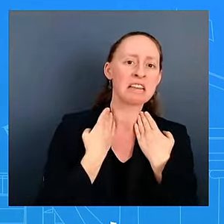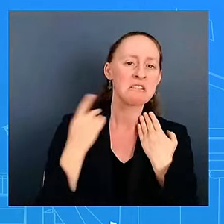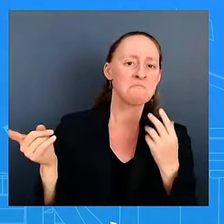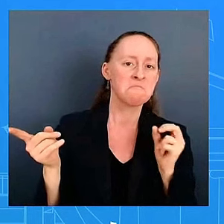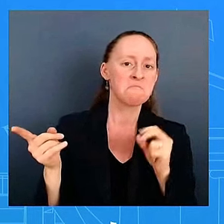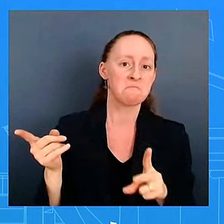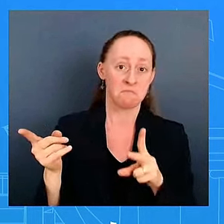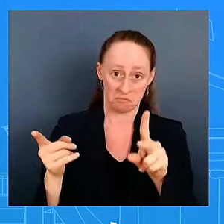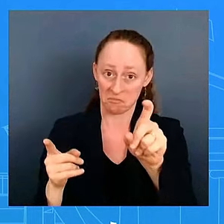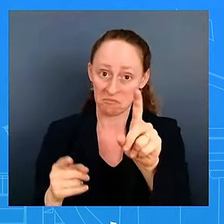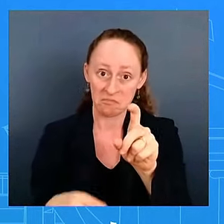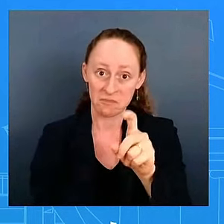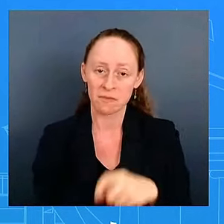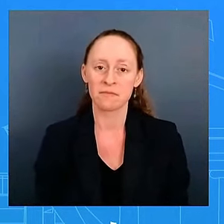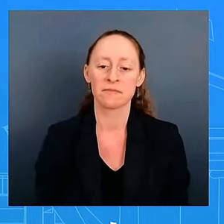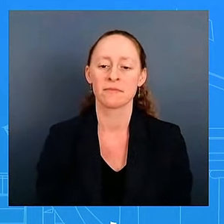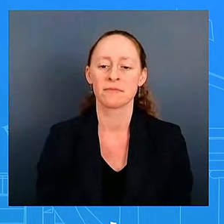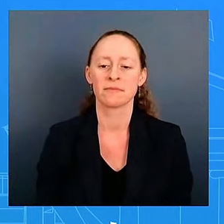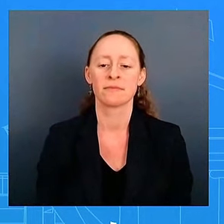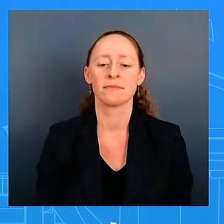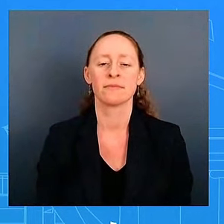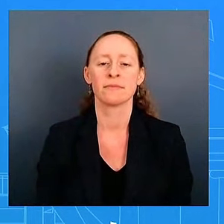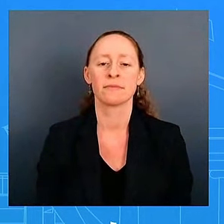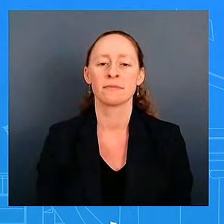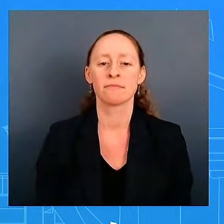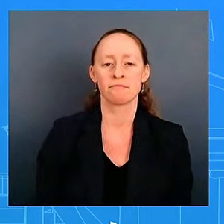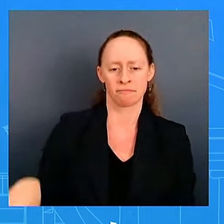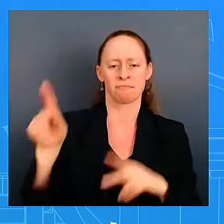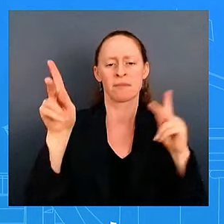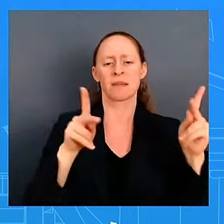American people. And I think that matters. You know,